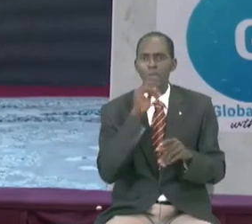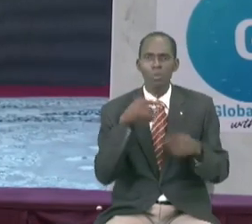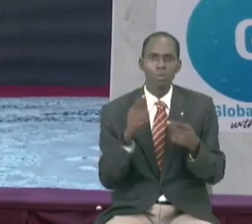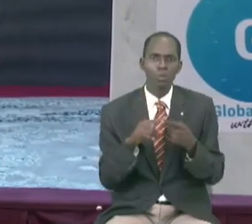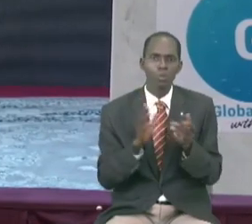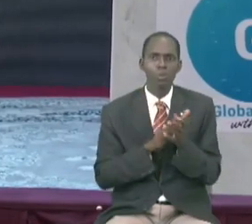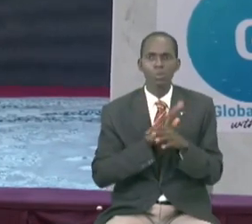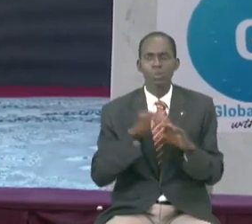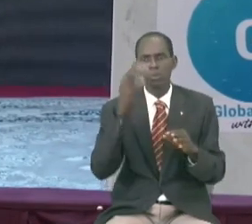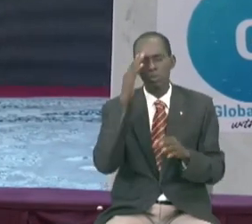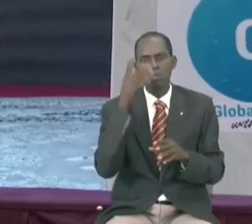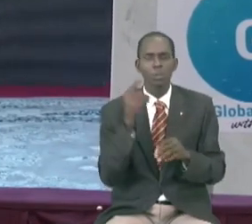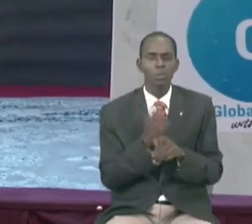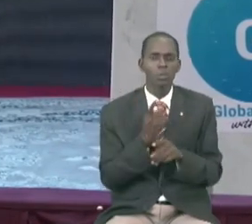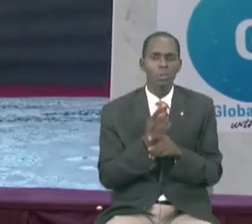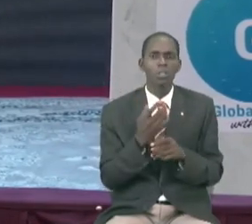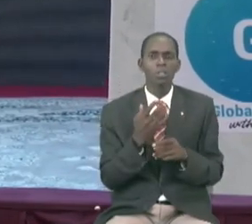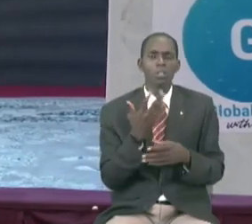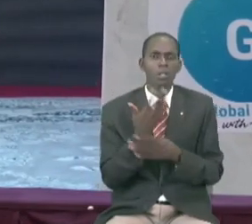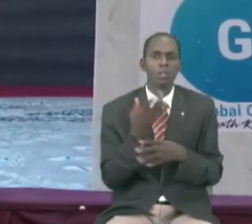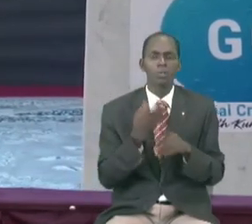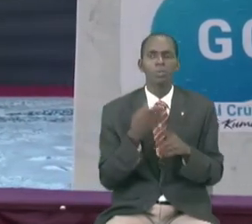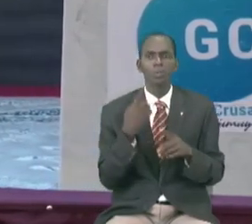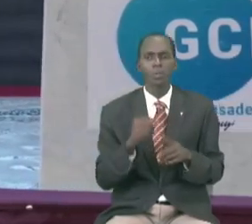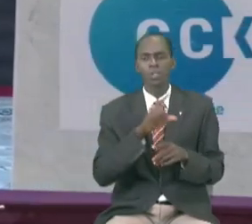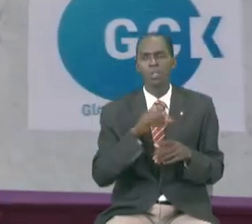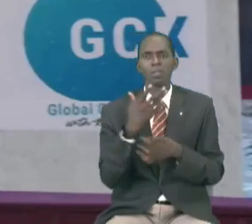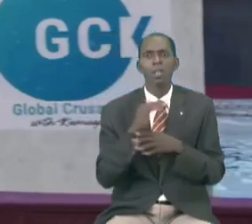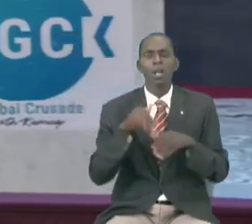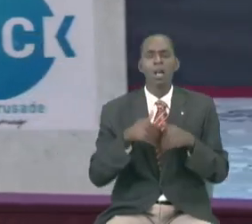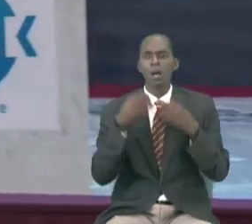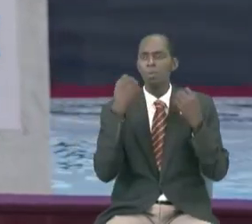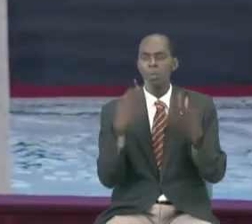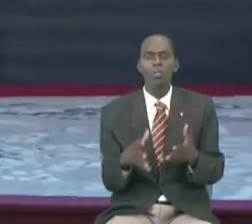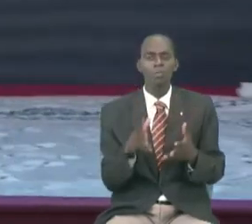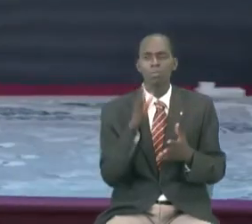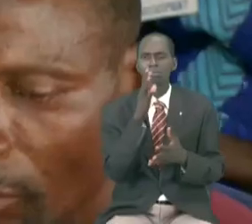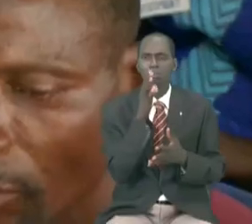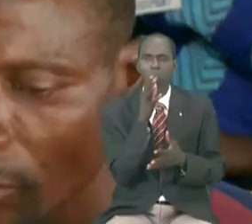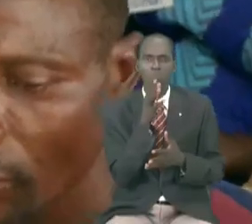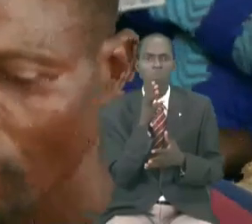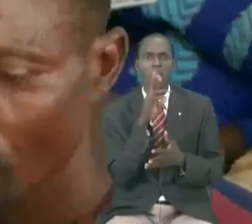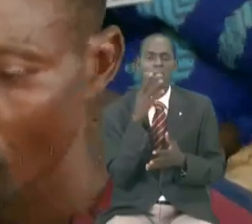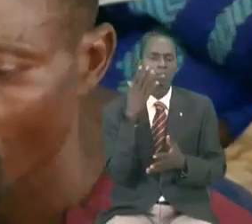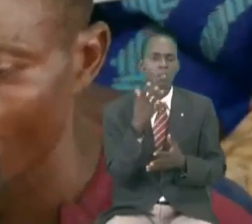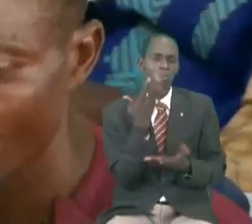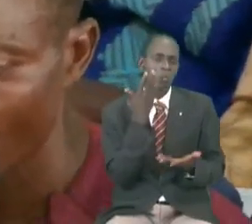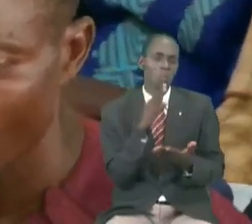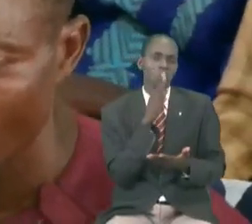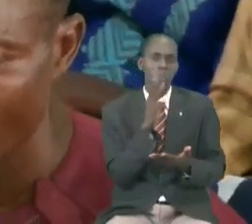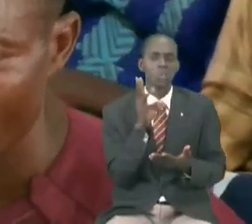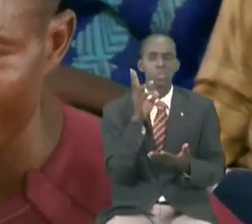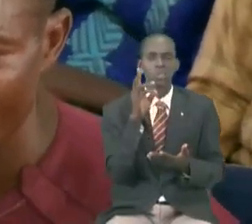6,000 mothers. How many fathers are there? Many people, millions of people there. Should I not spare